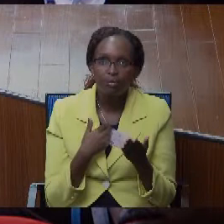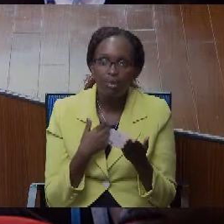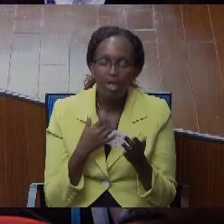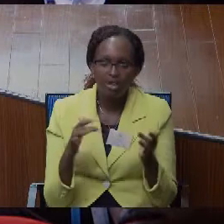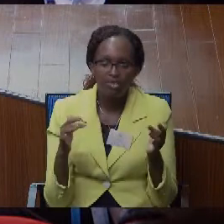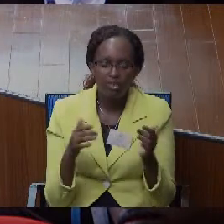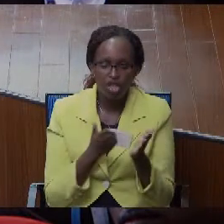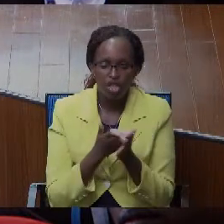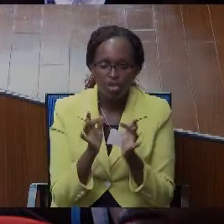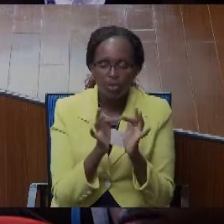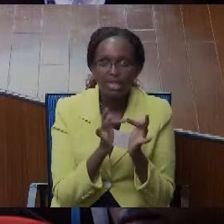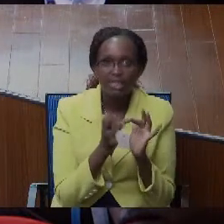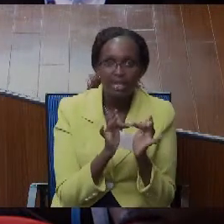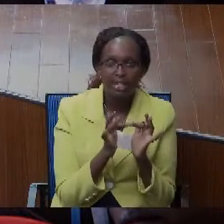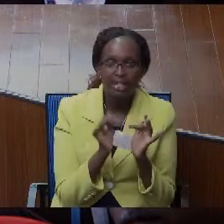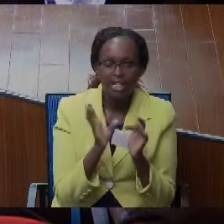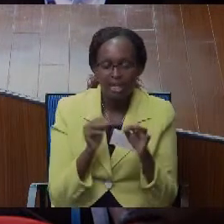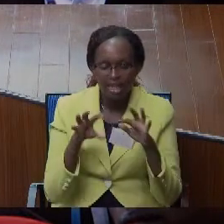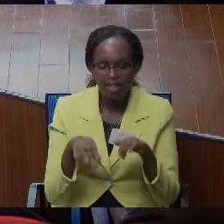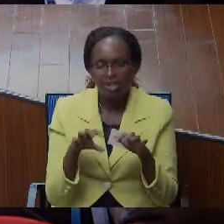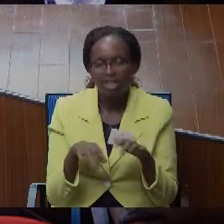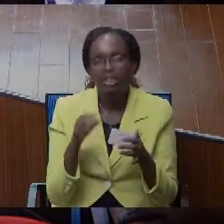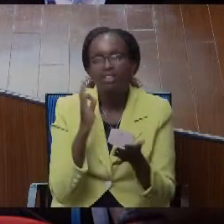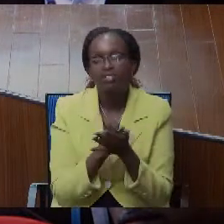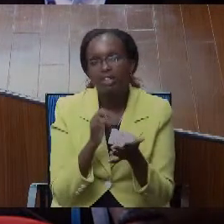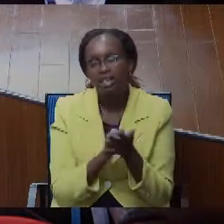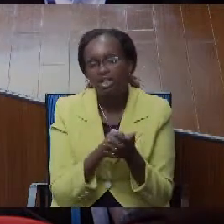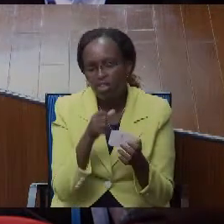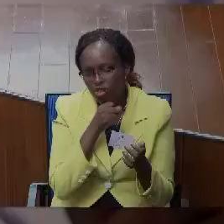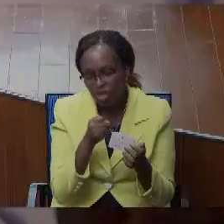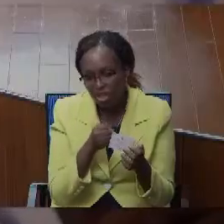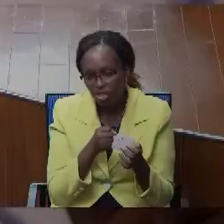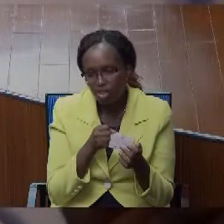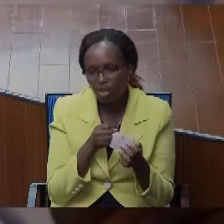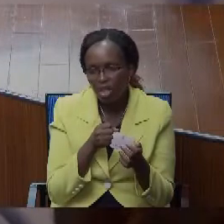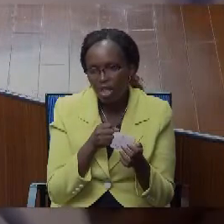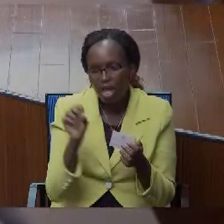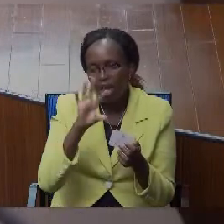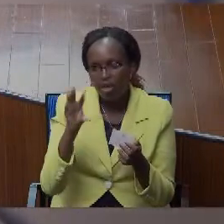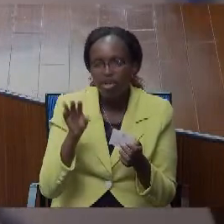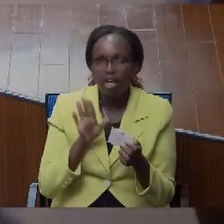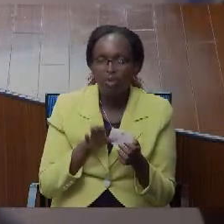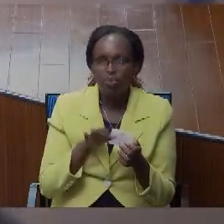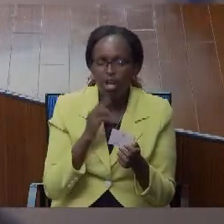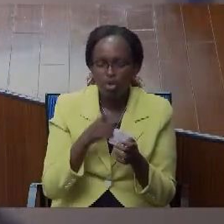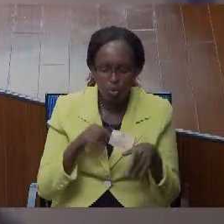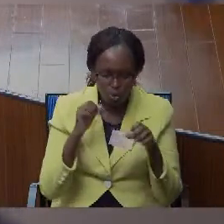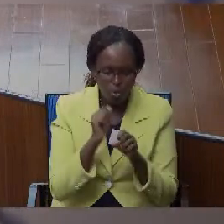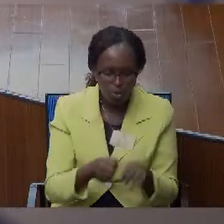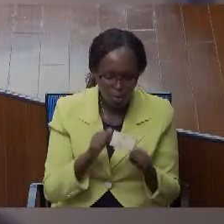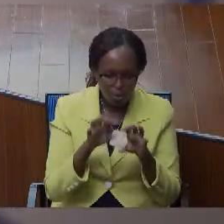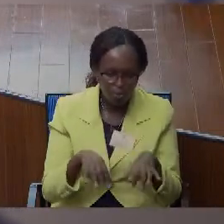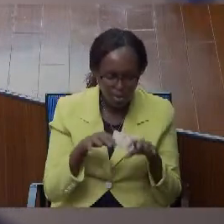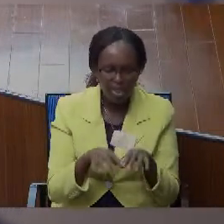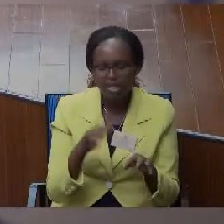internet access and agriculture is the fact that the traditional African woman who toiled every morning, milked